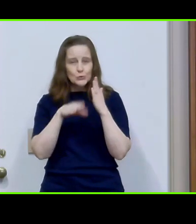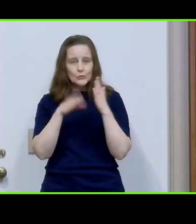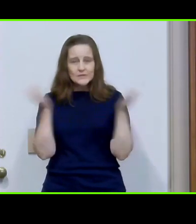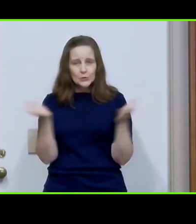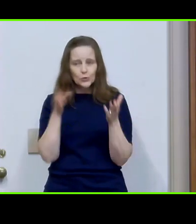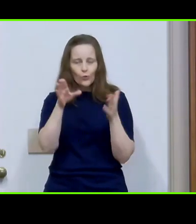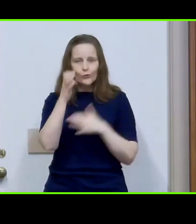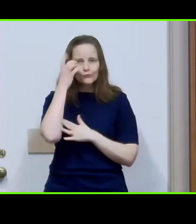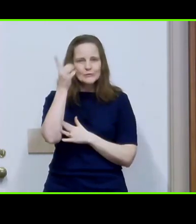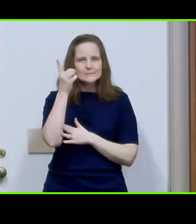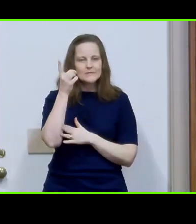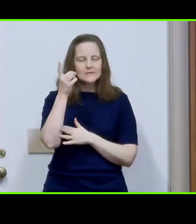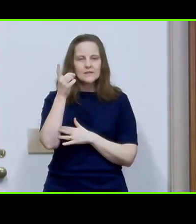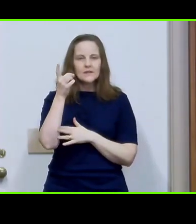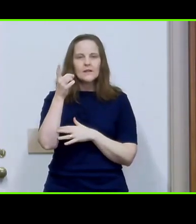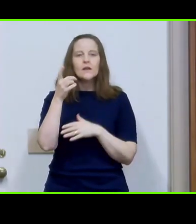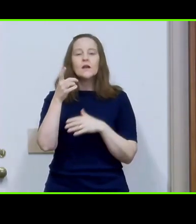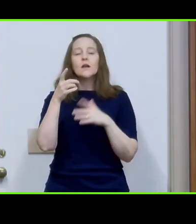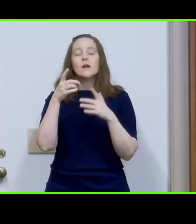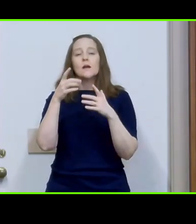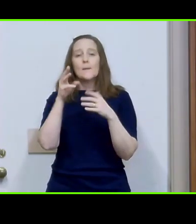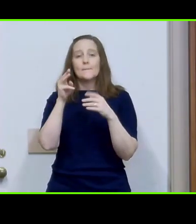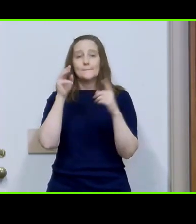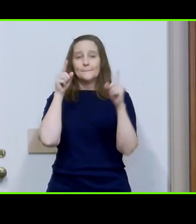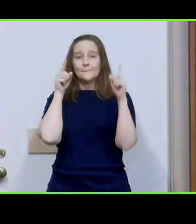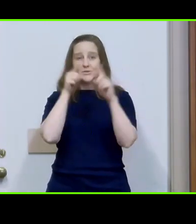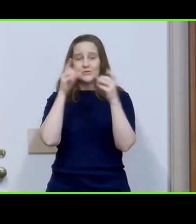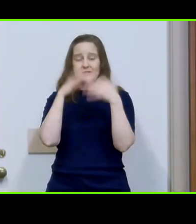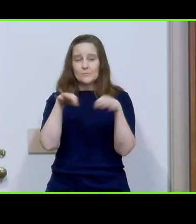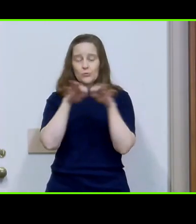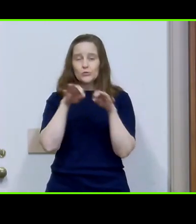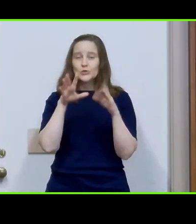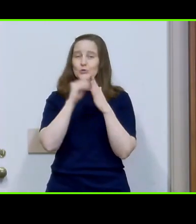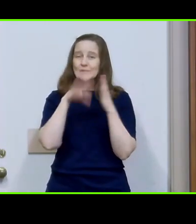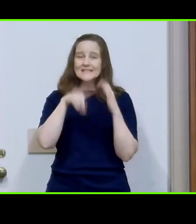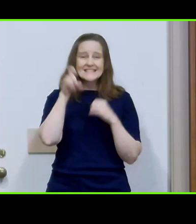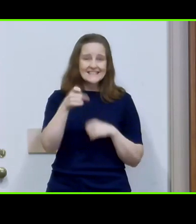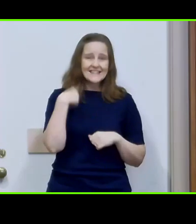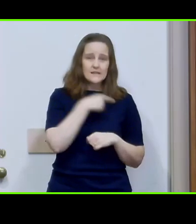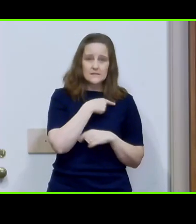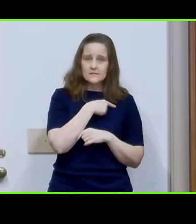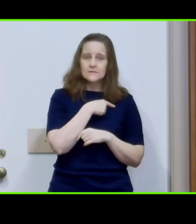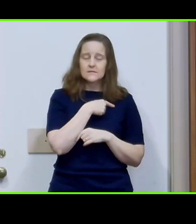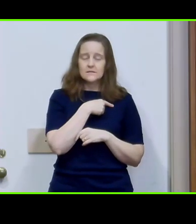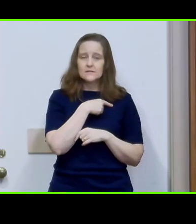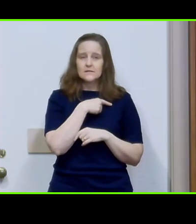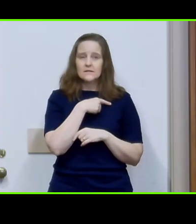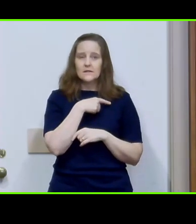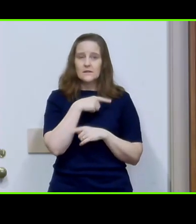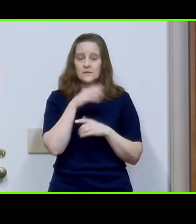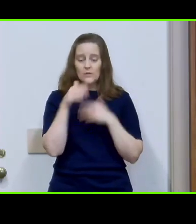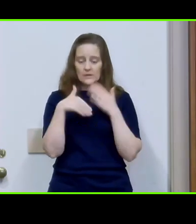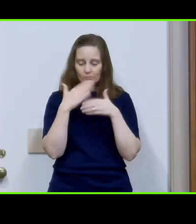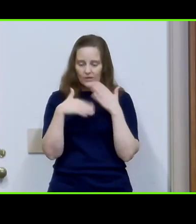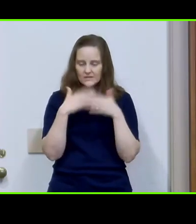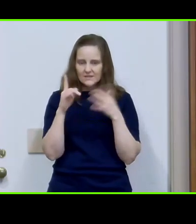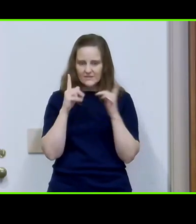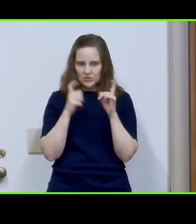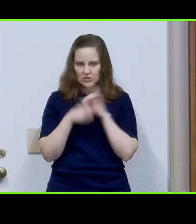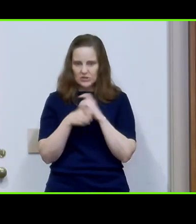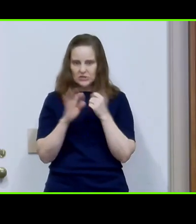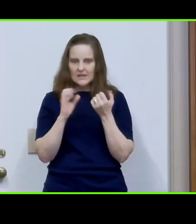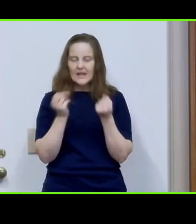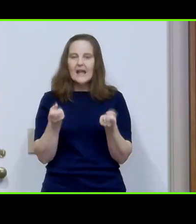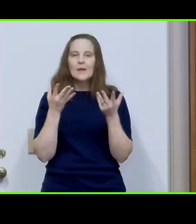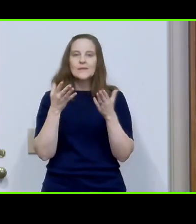mission is important. Our students right now need us. They're in the process of retooling. The number of master's students